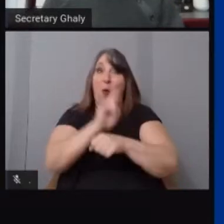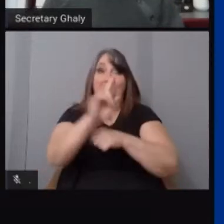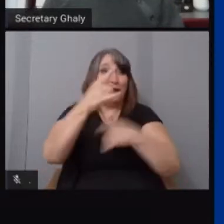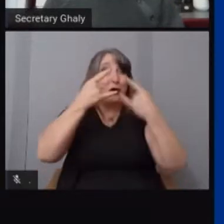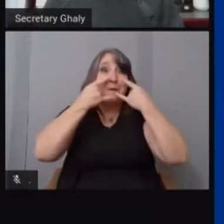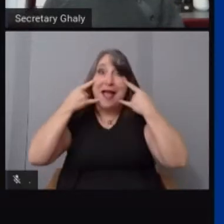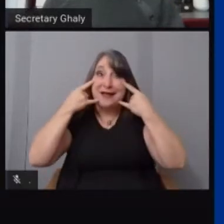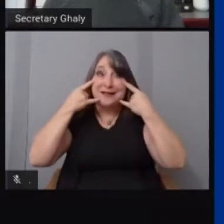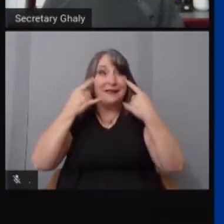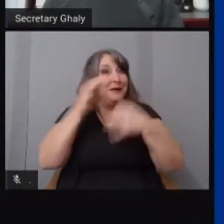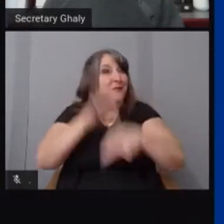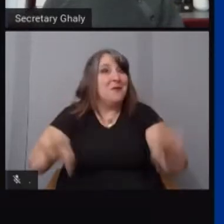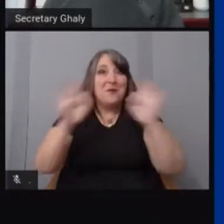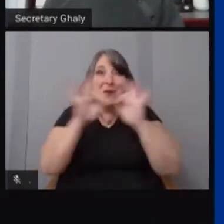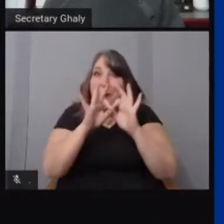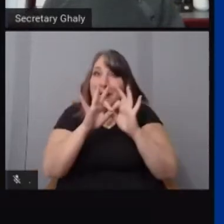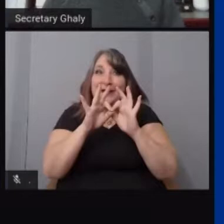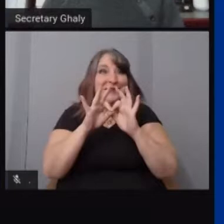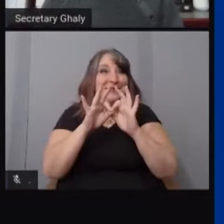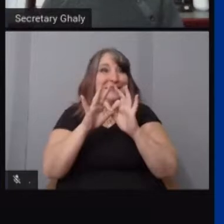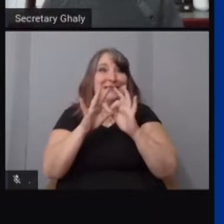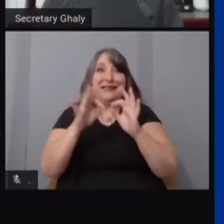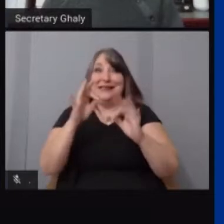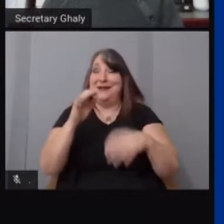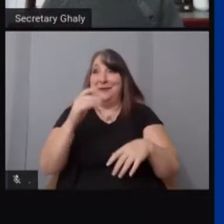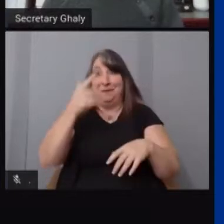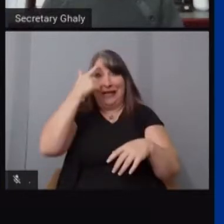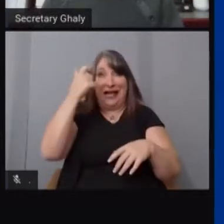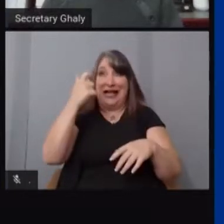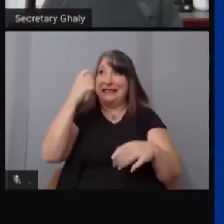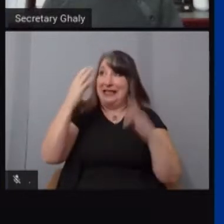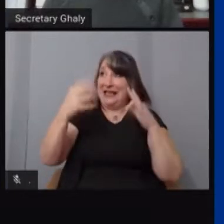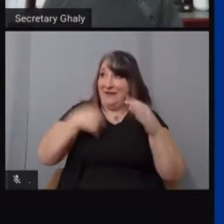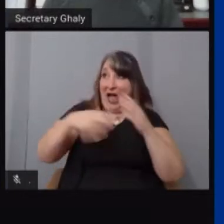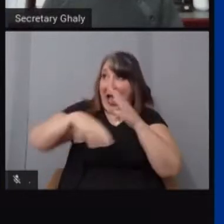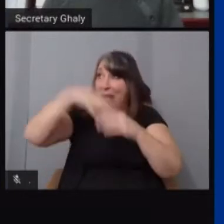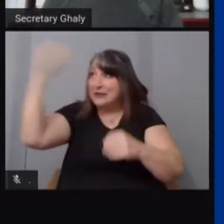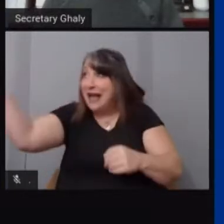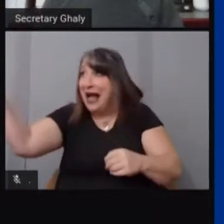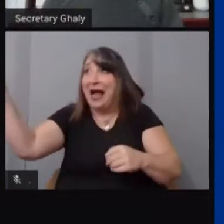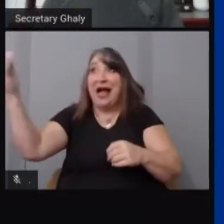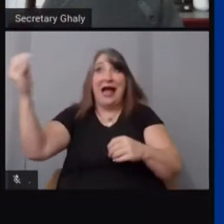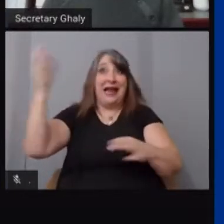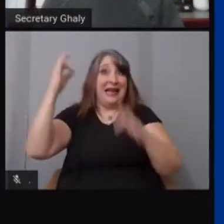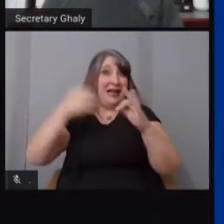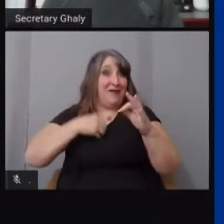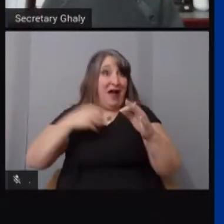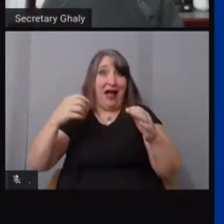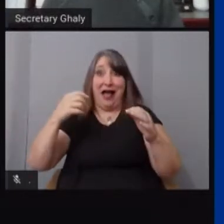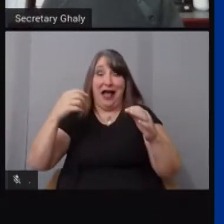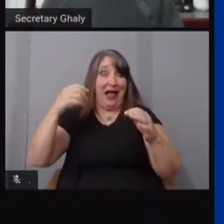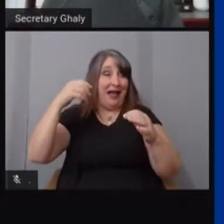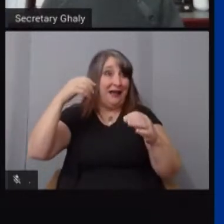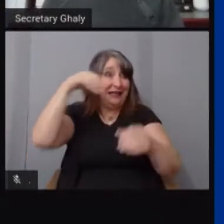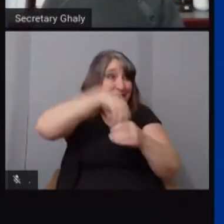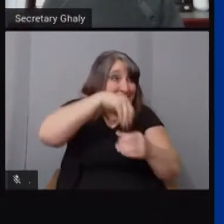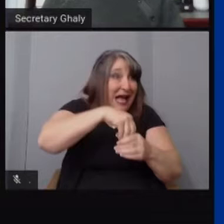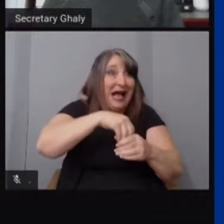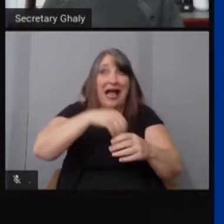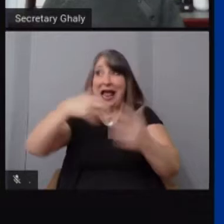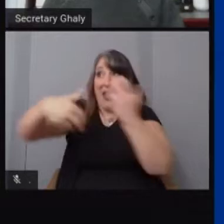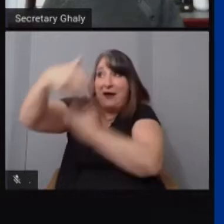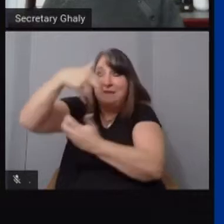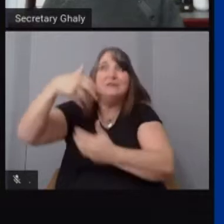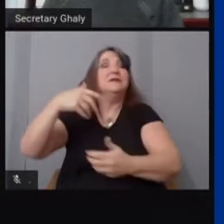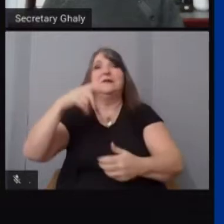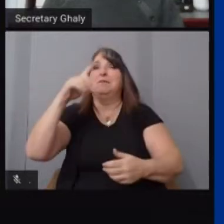very important, especially as you consider not just gathering outdoors, but how to reduce risk indoors. And we advise